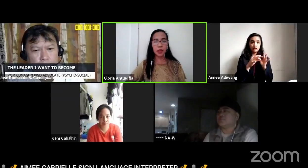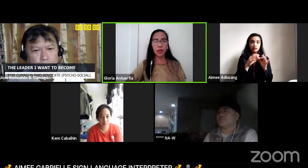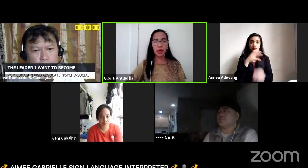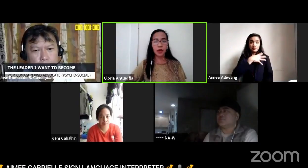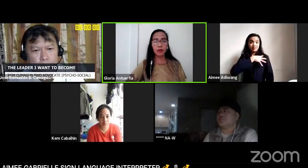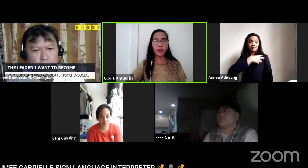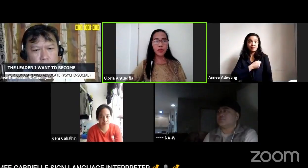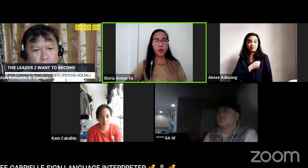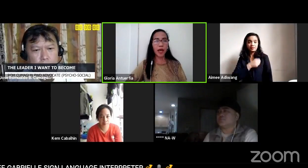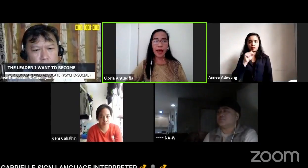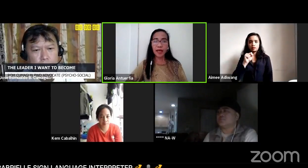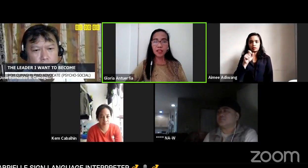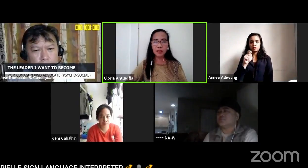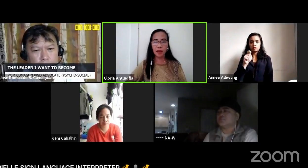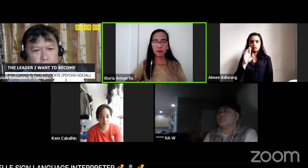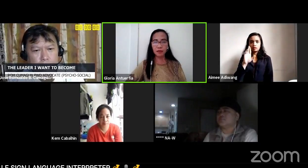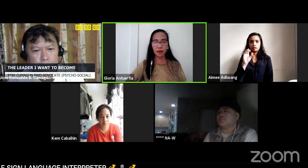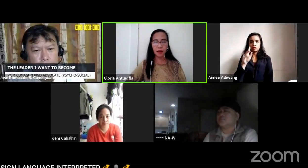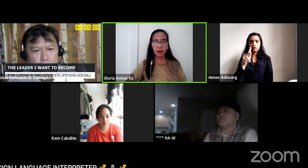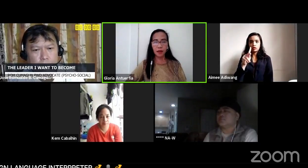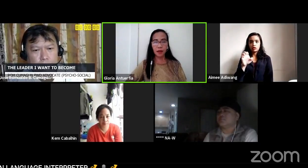person, those who had